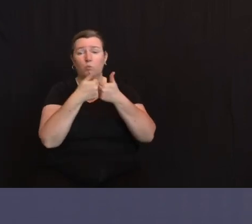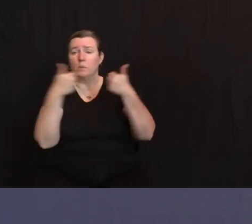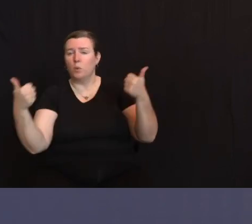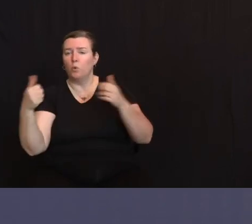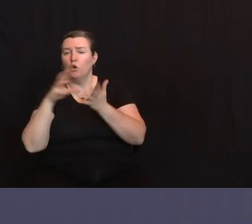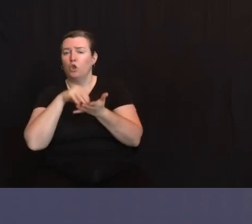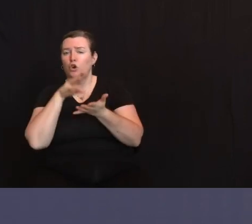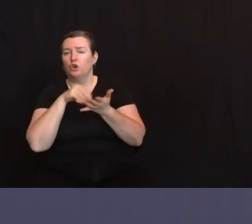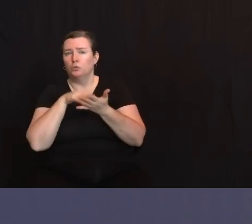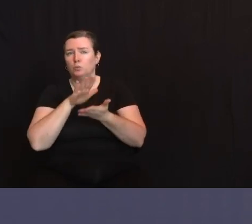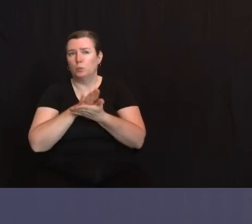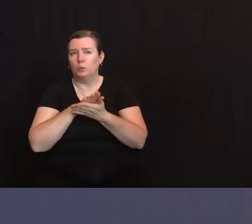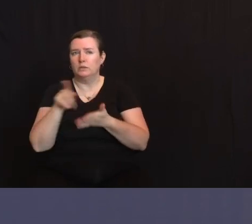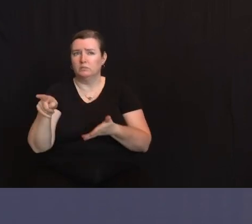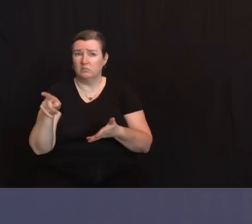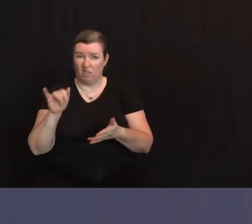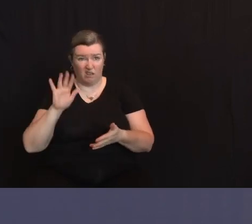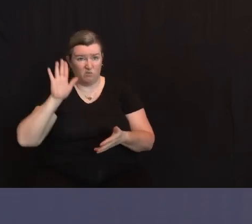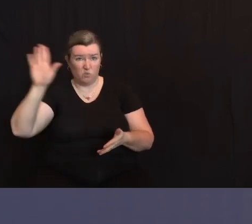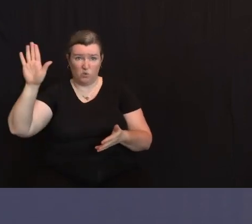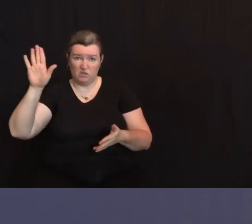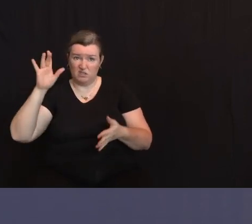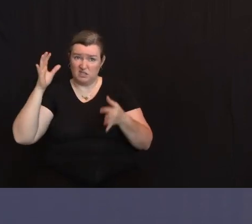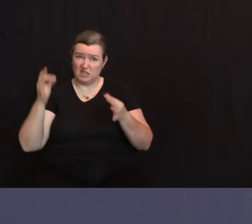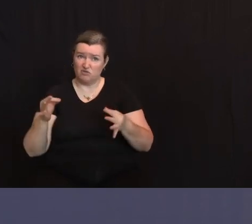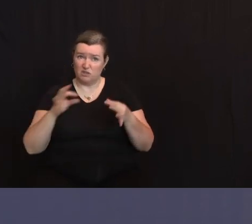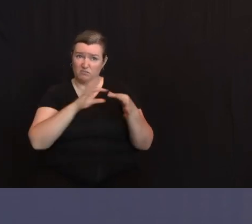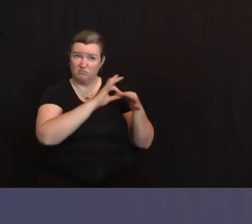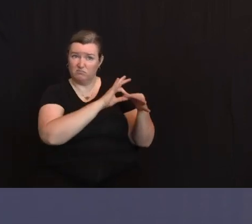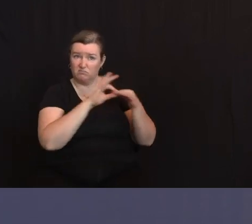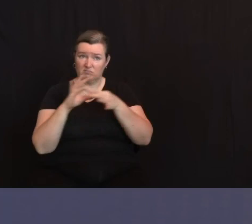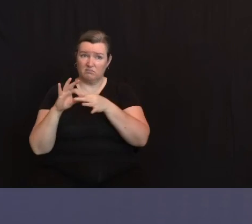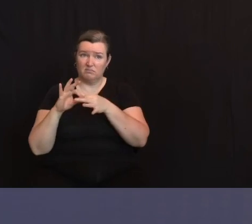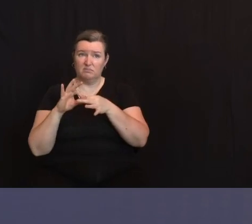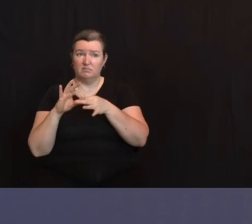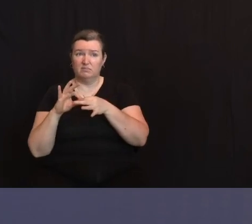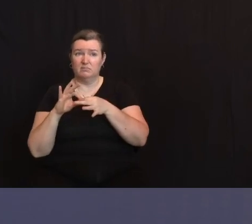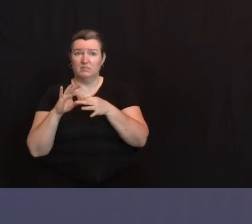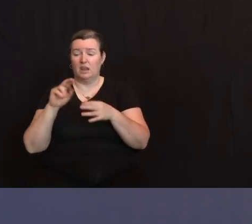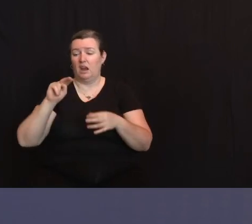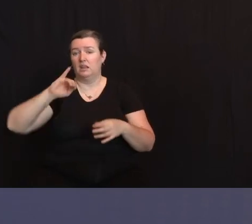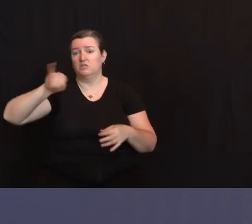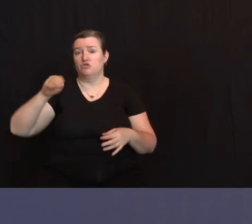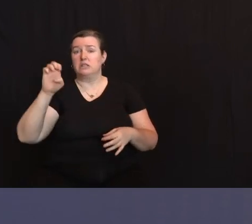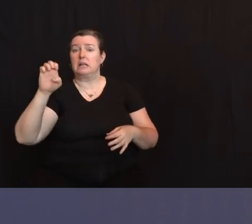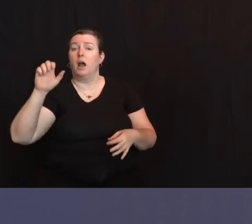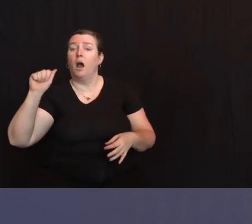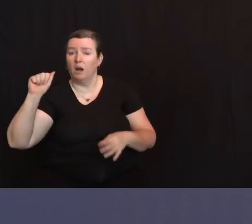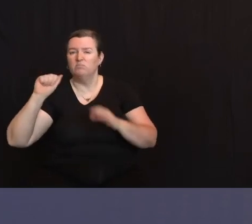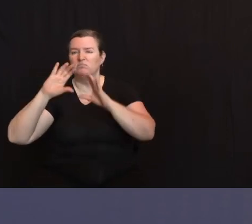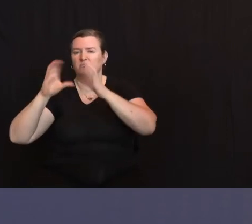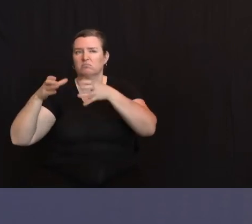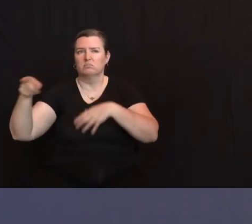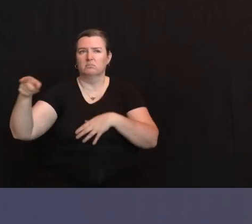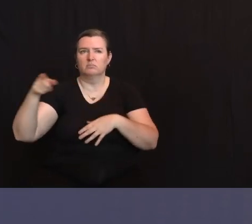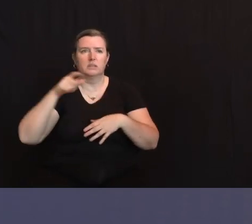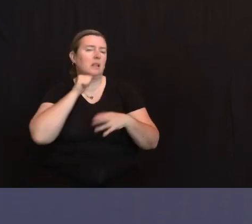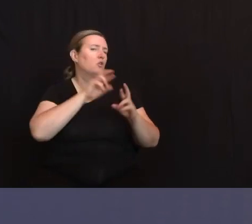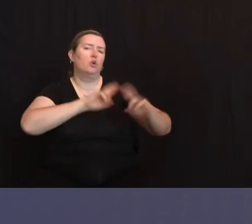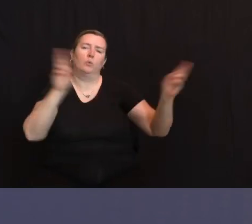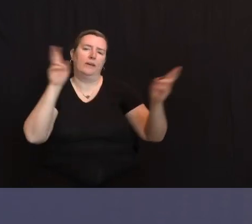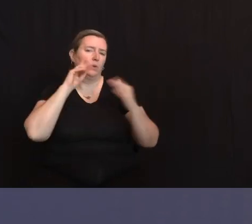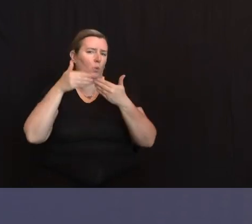the NJEA saying schools won't be ready to open in the fall? And if there's still a supply issue